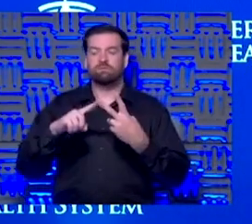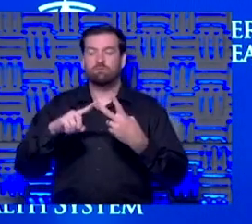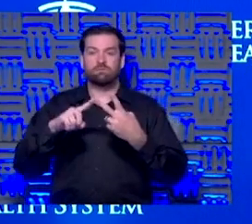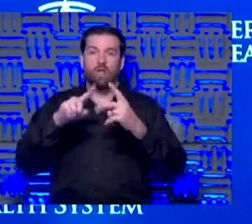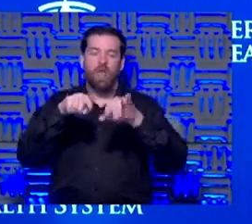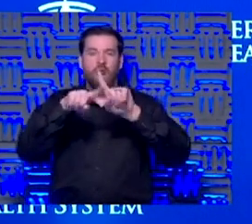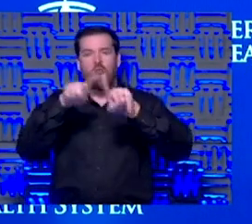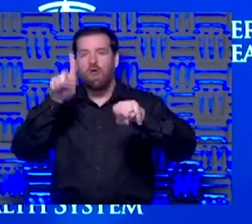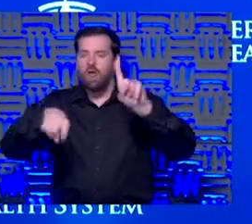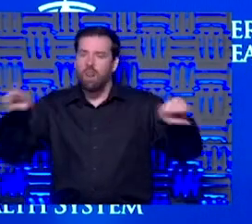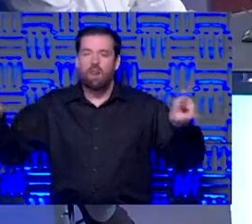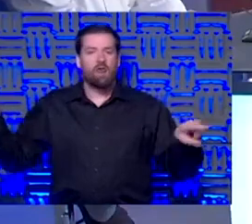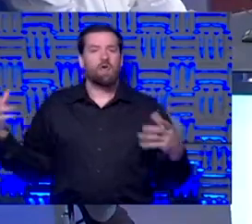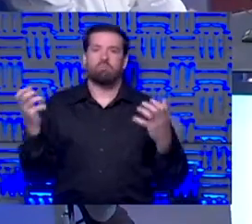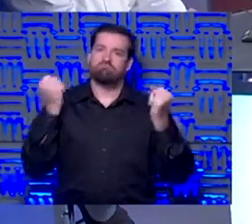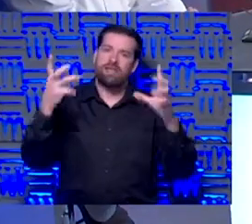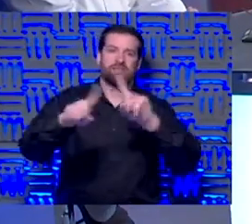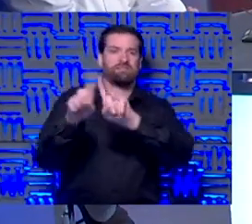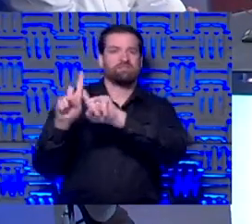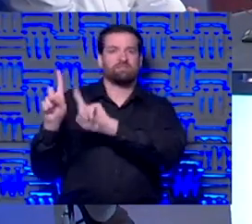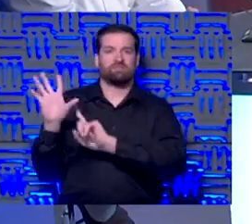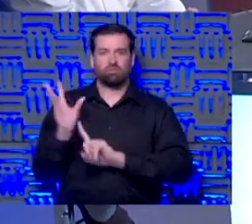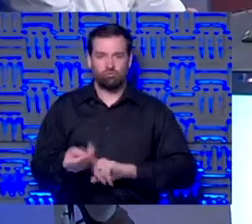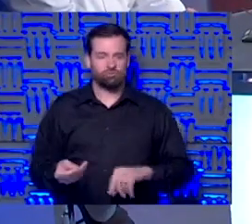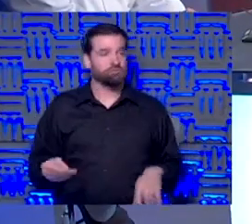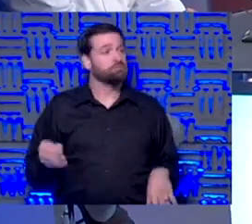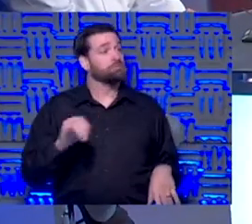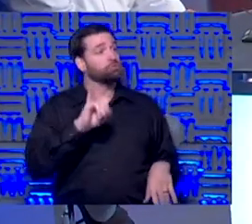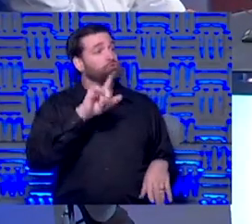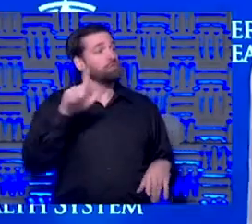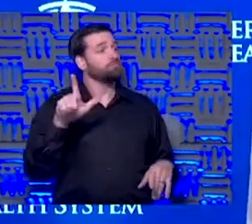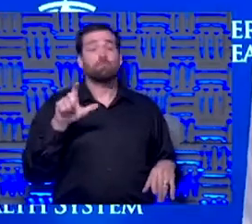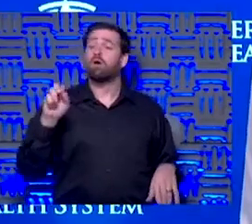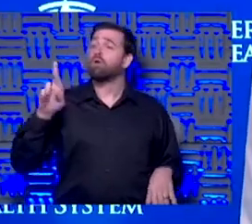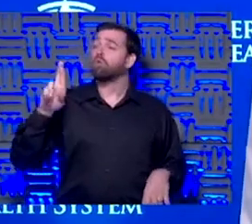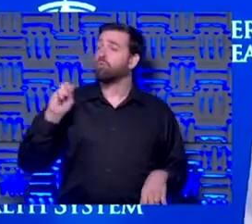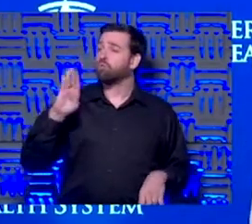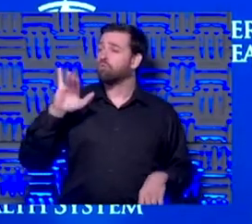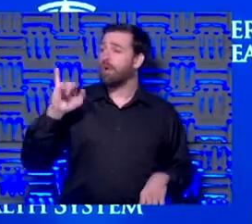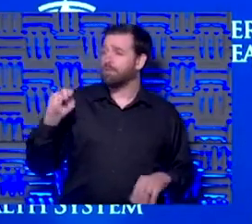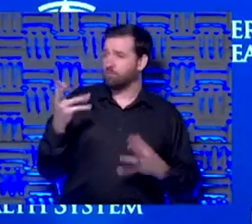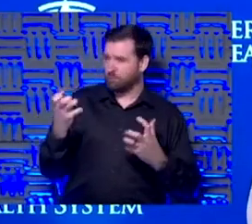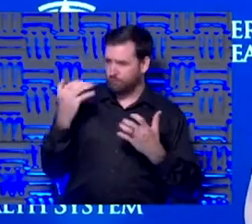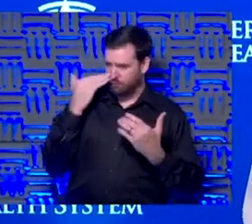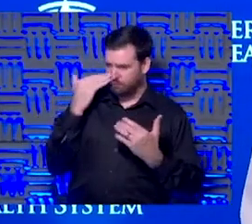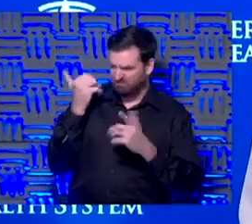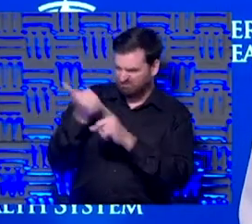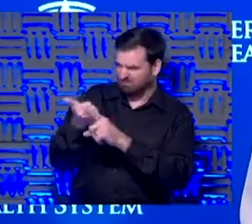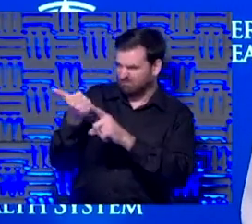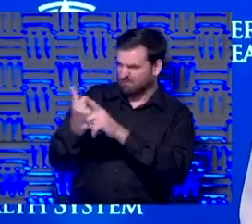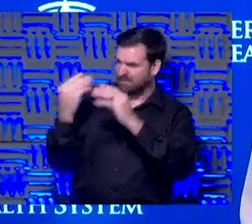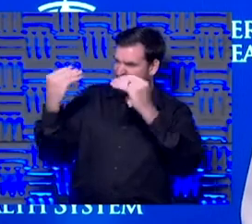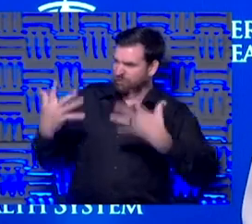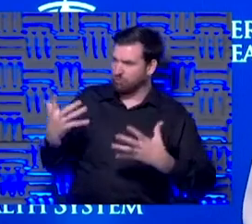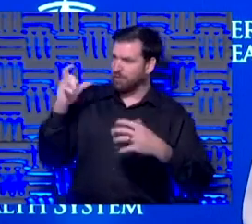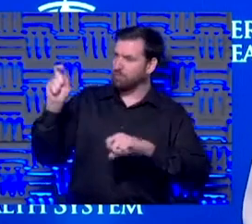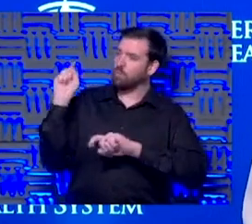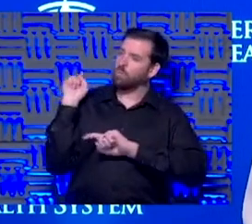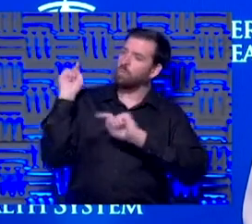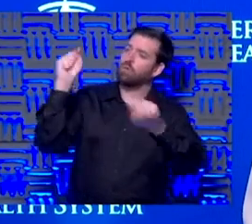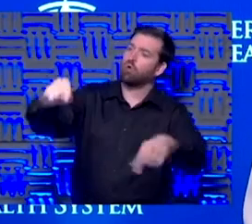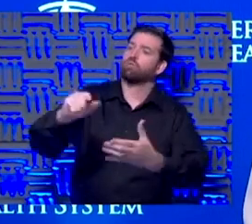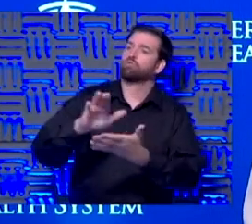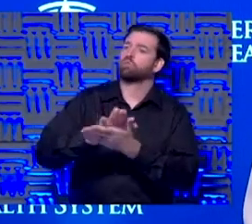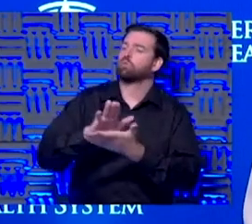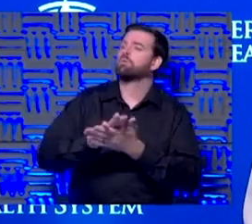fascinating conglomeration of different folks. So next question, Jill. Robin wants to know, if you were teachers and you had to go into the school, what would your routine